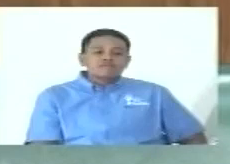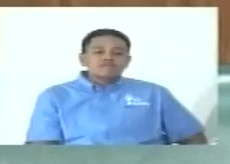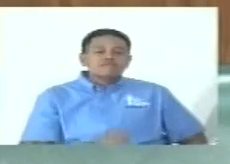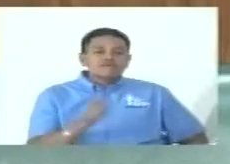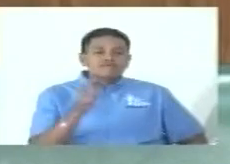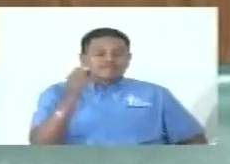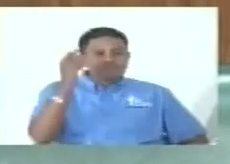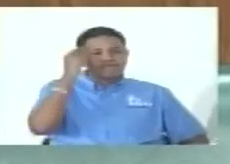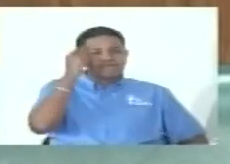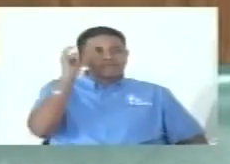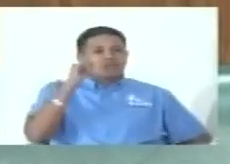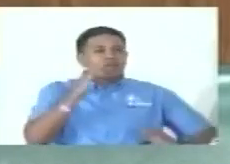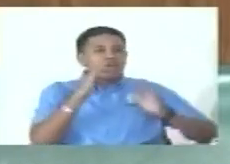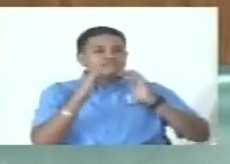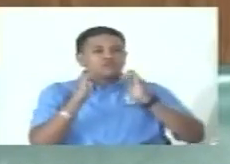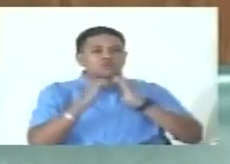Peter